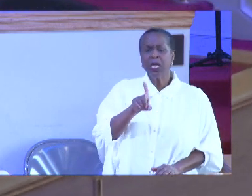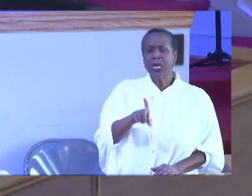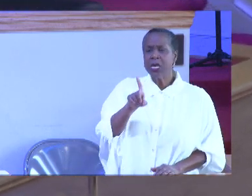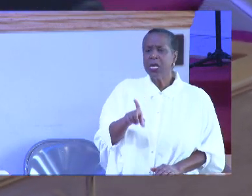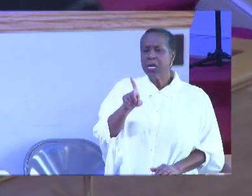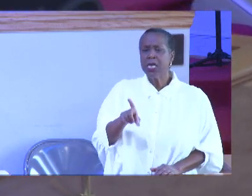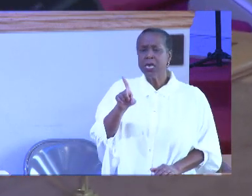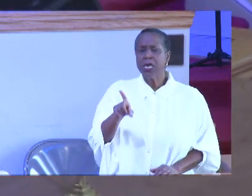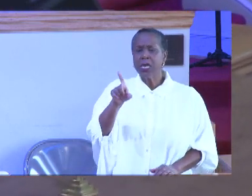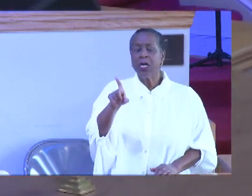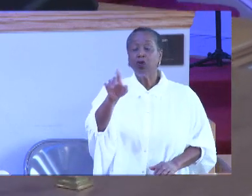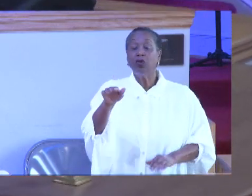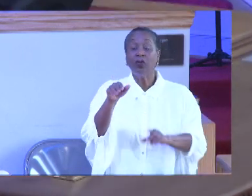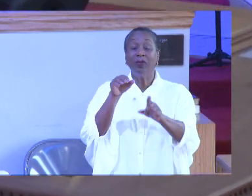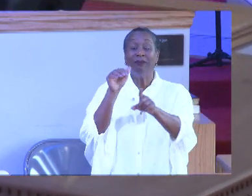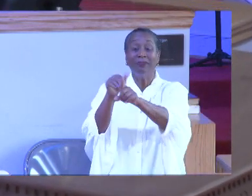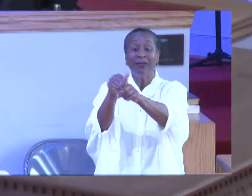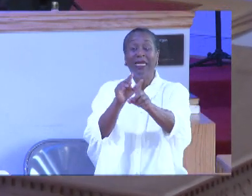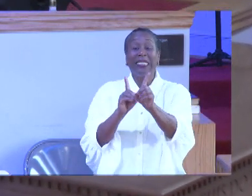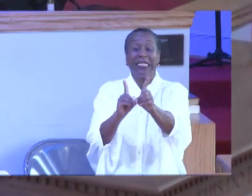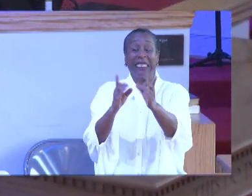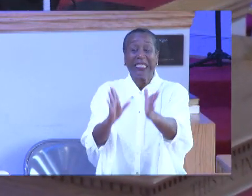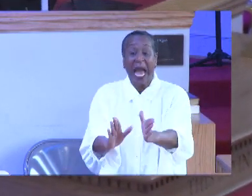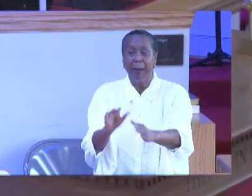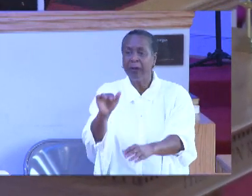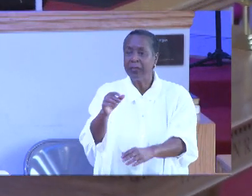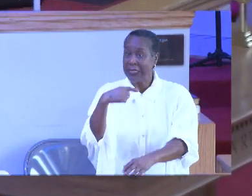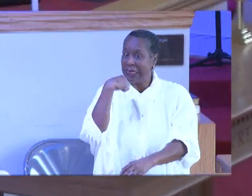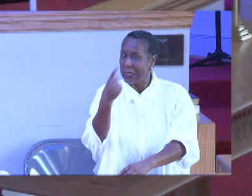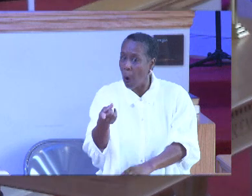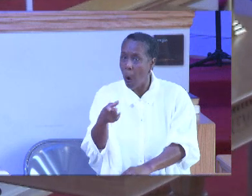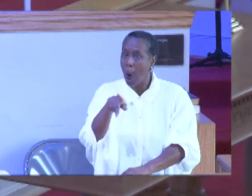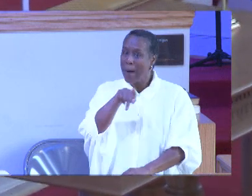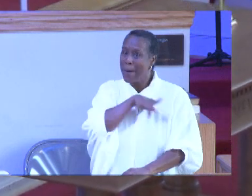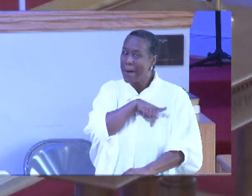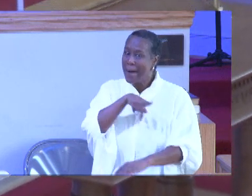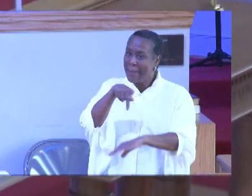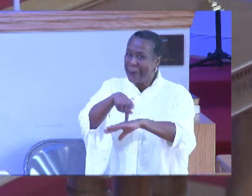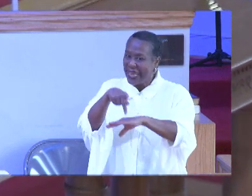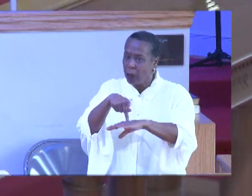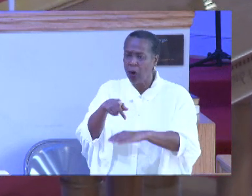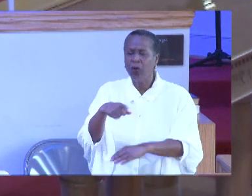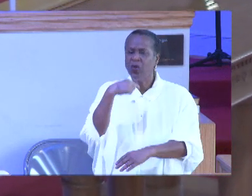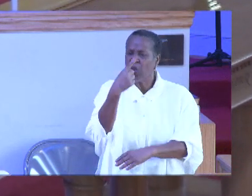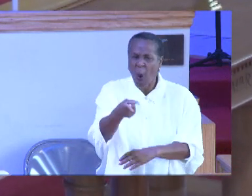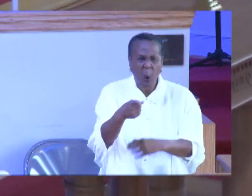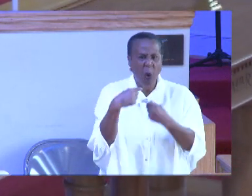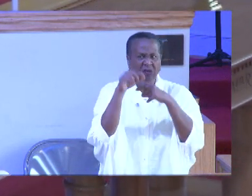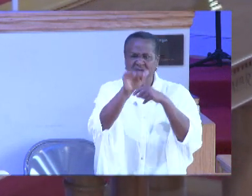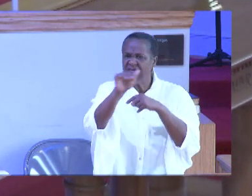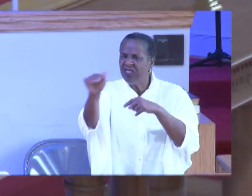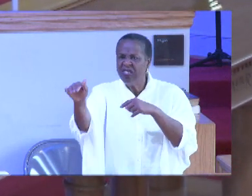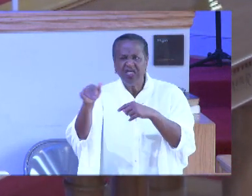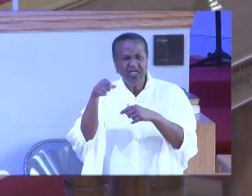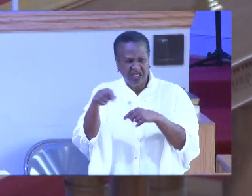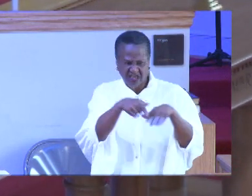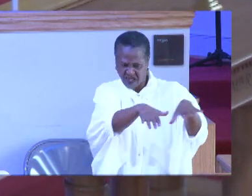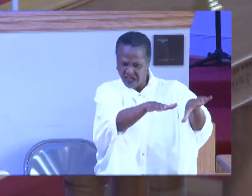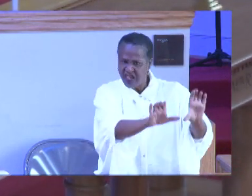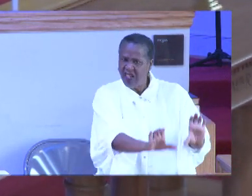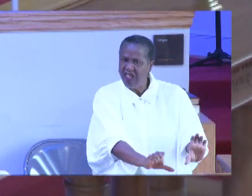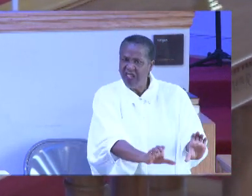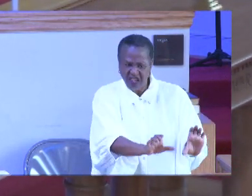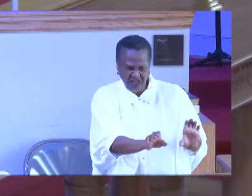of disciples and tells Peter and the others that the stone